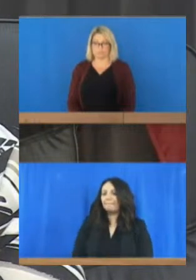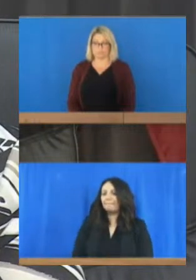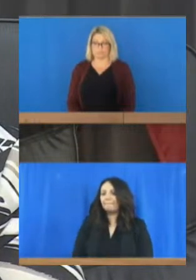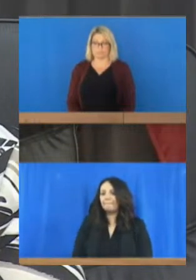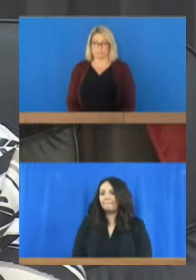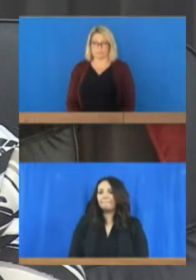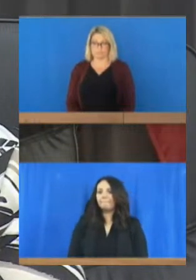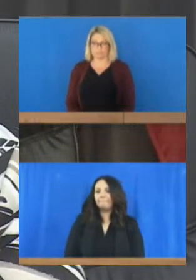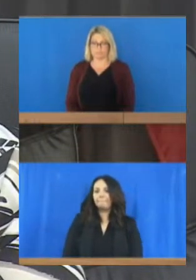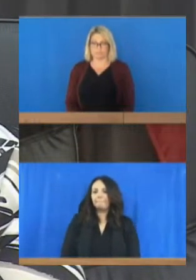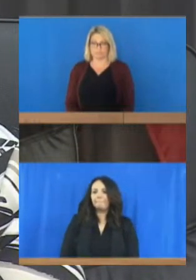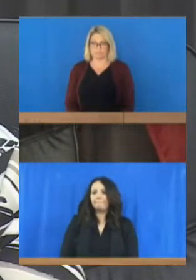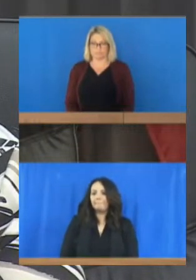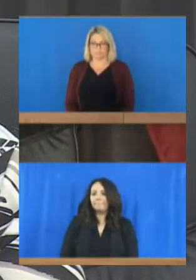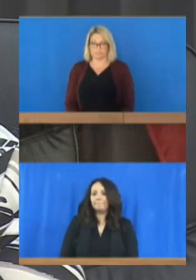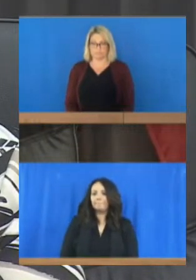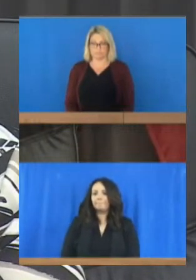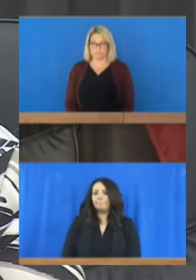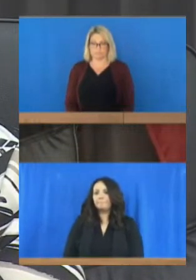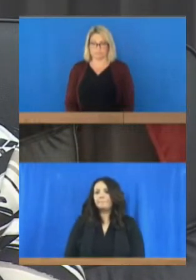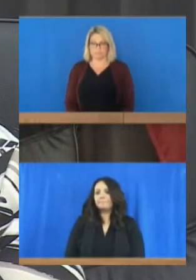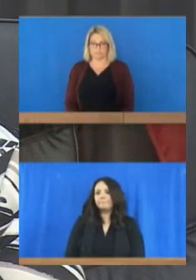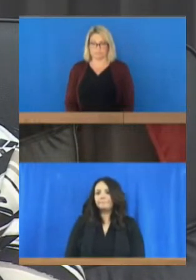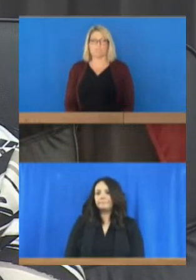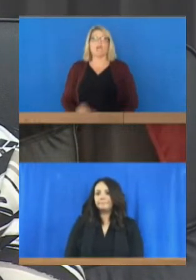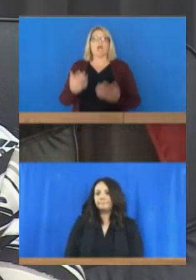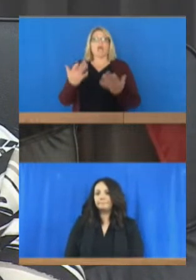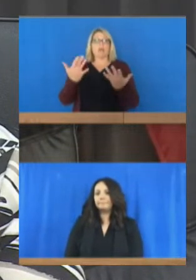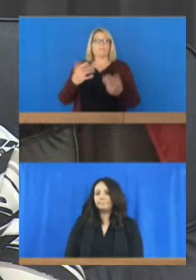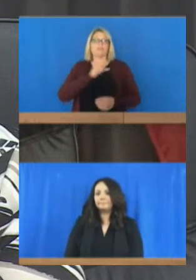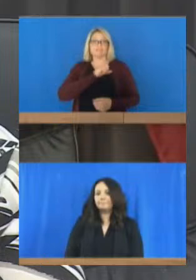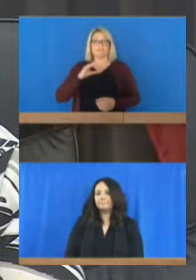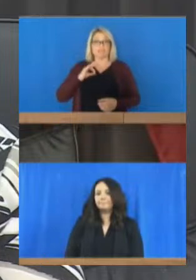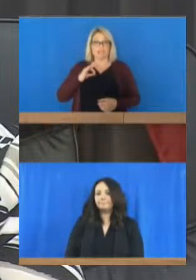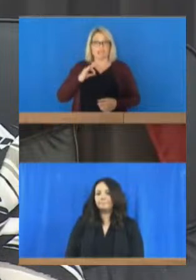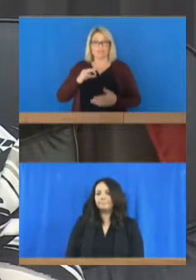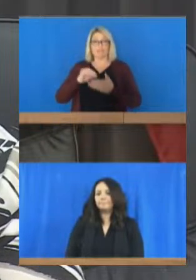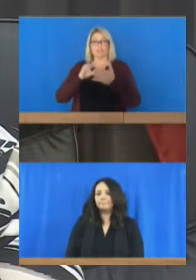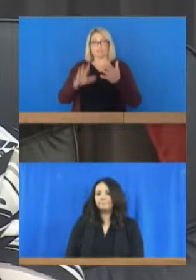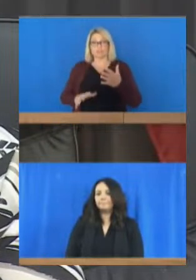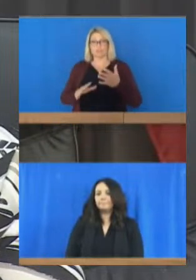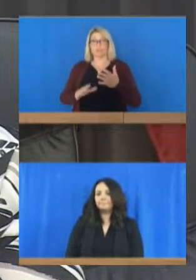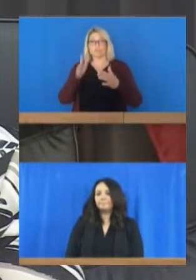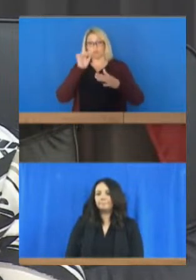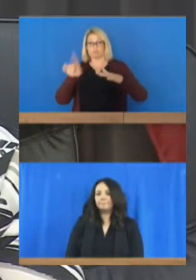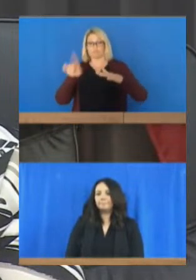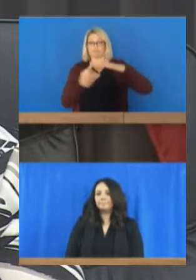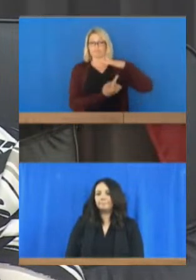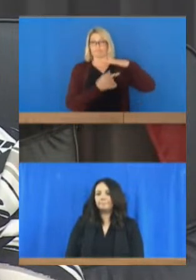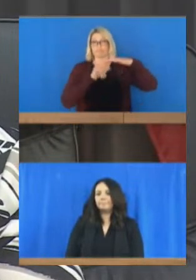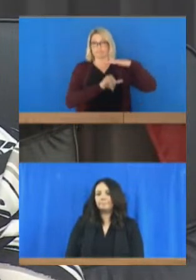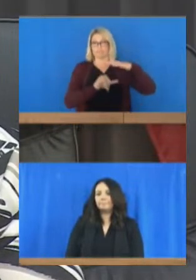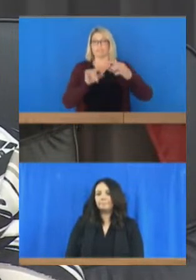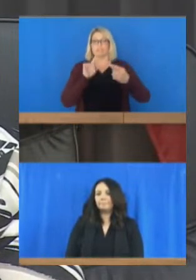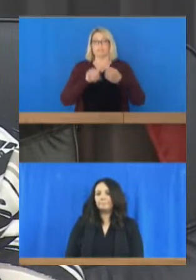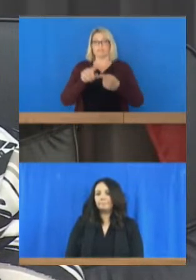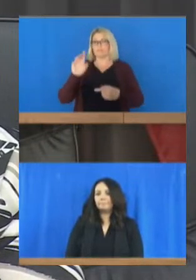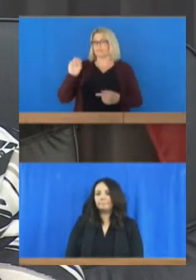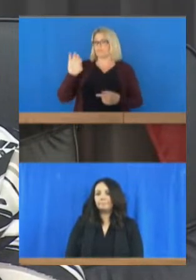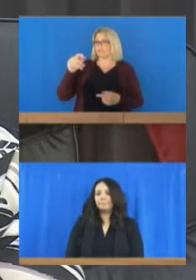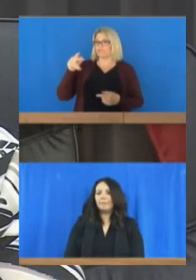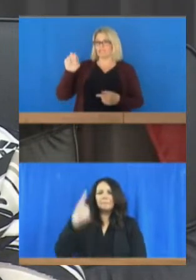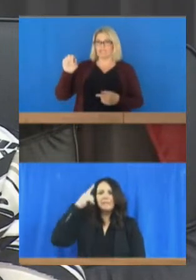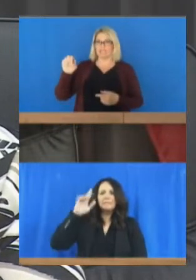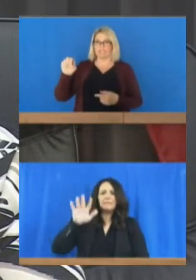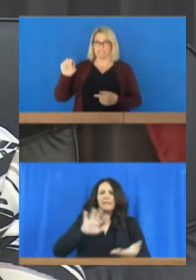and questioning the cases, et cetera. So our final conclusion, based on the fact that